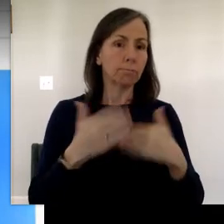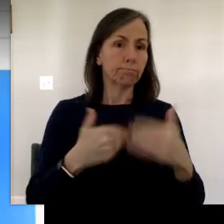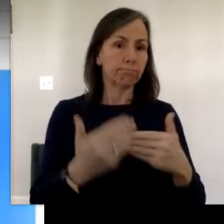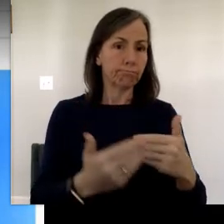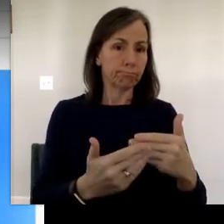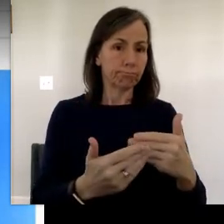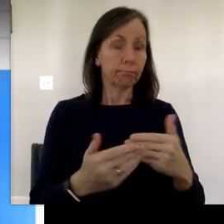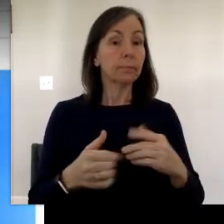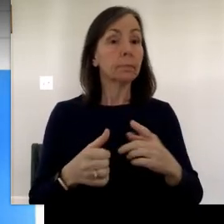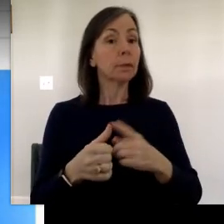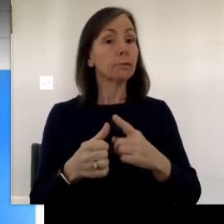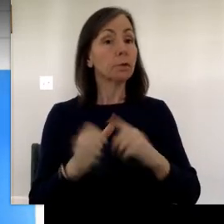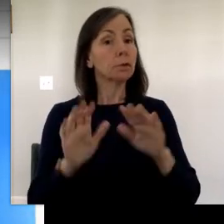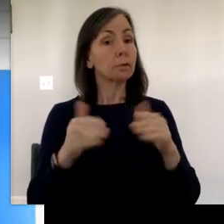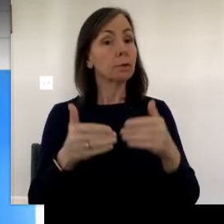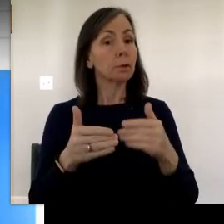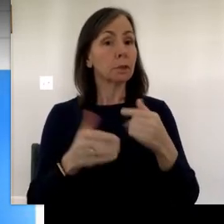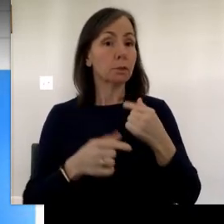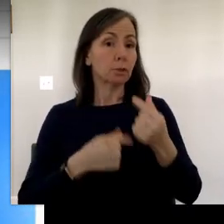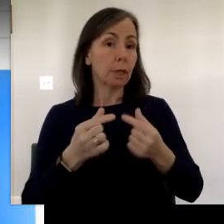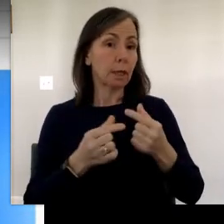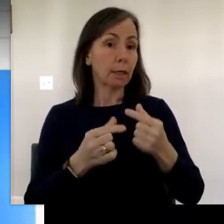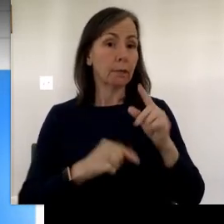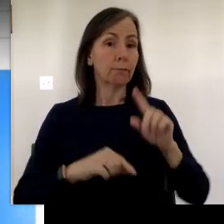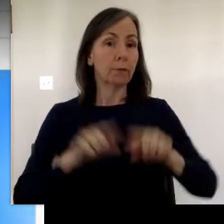First, genetic variation.